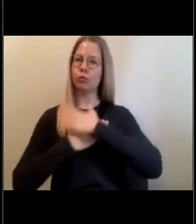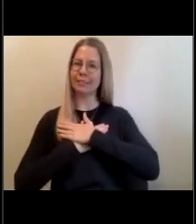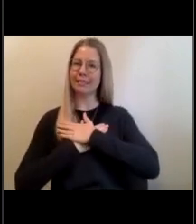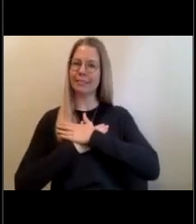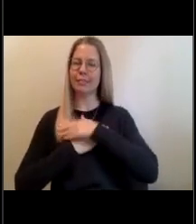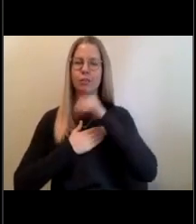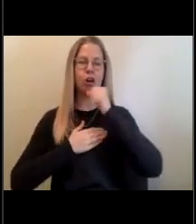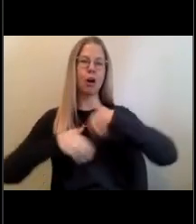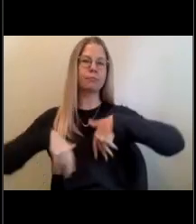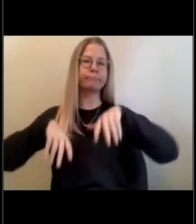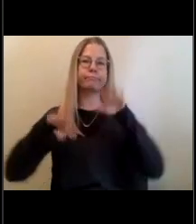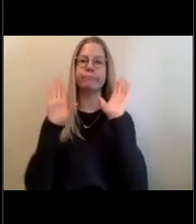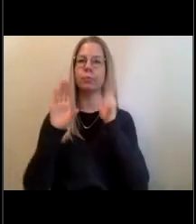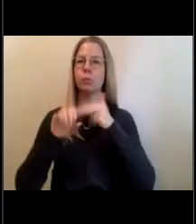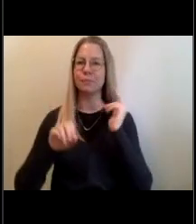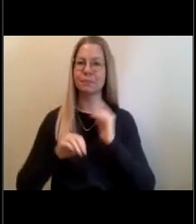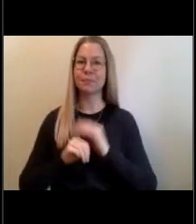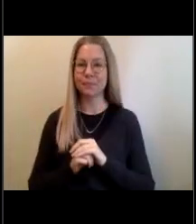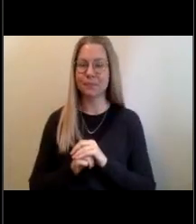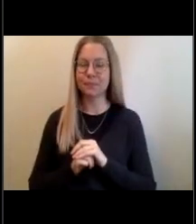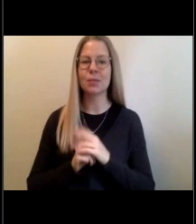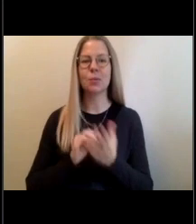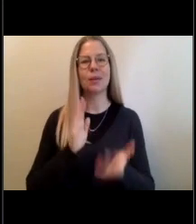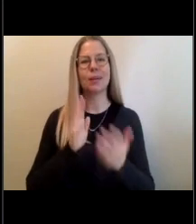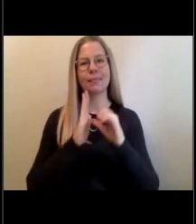So what do we need? Resilience,